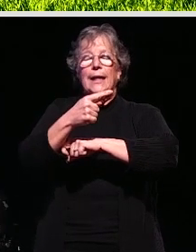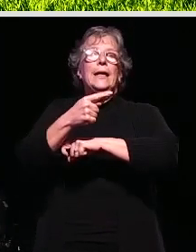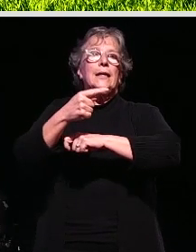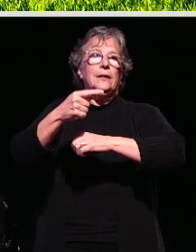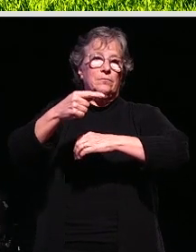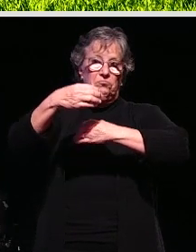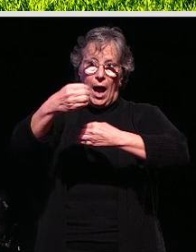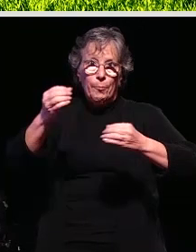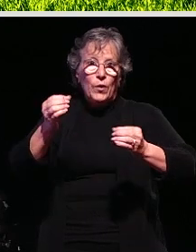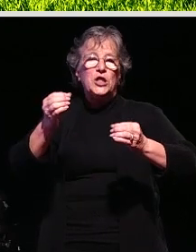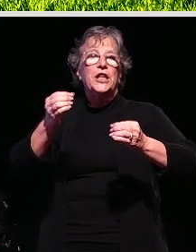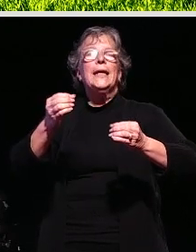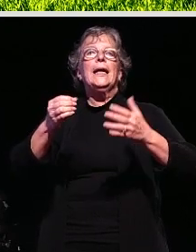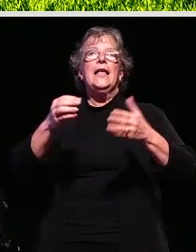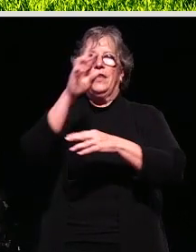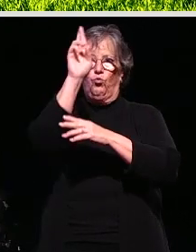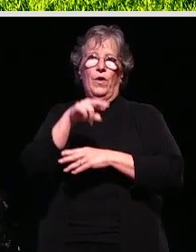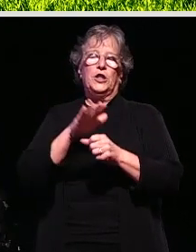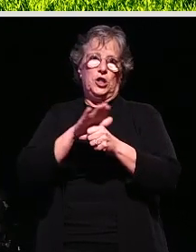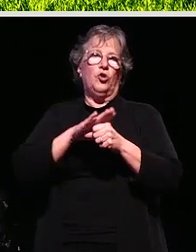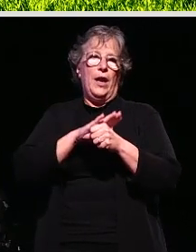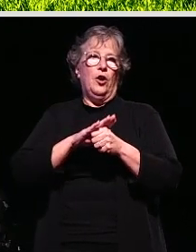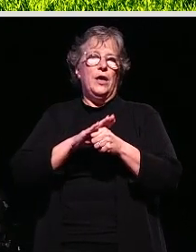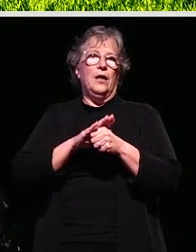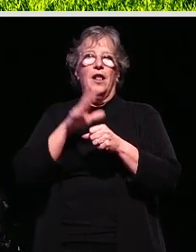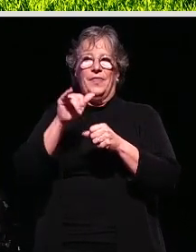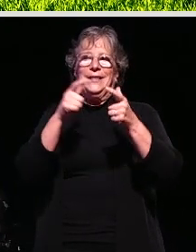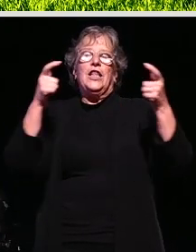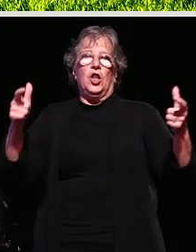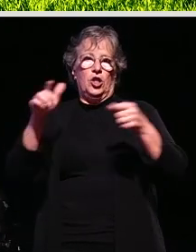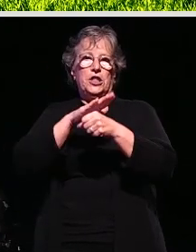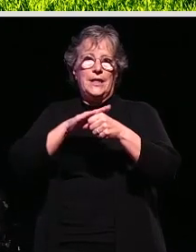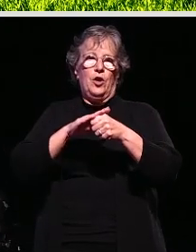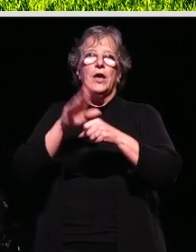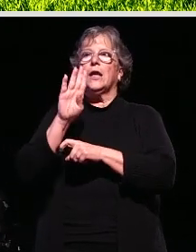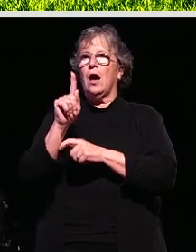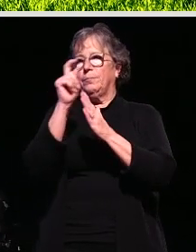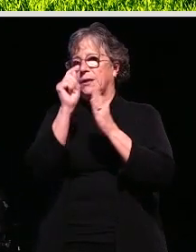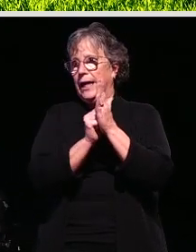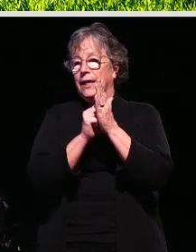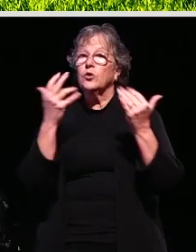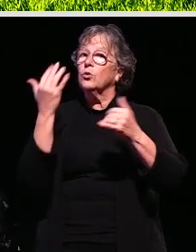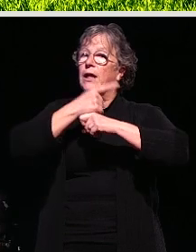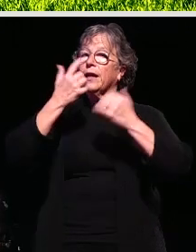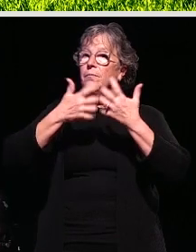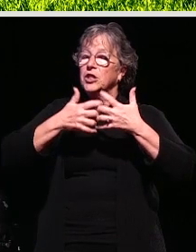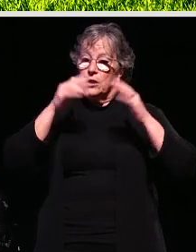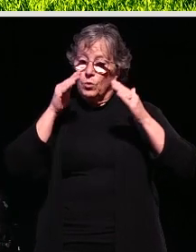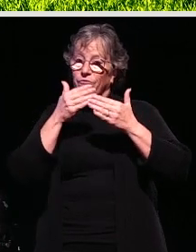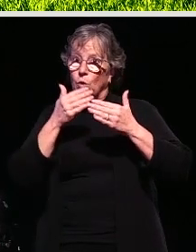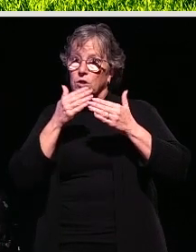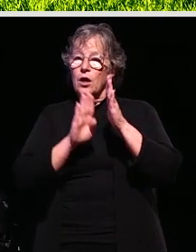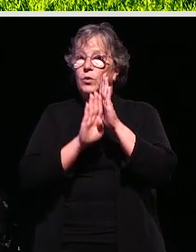and growing greenhouse market space that we see in upstate. Today, the machines that we've focused on are developed, that we